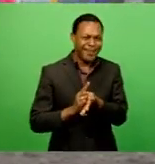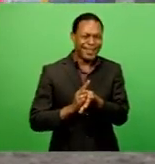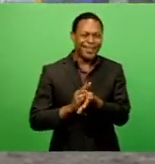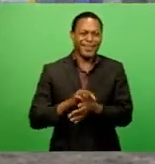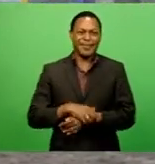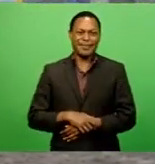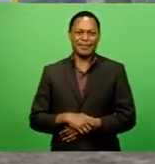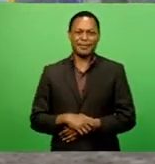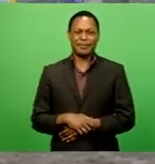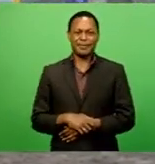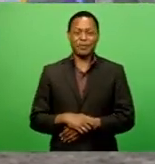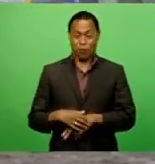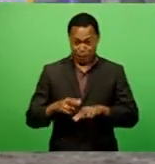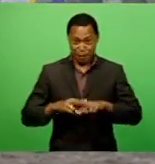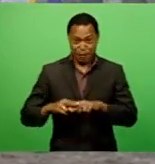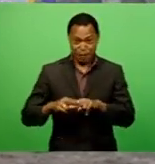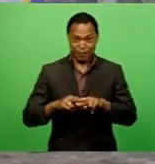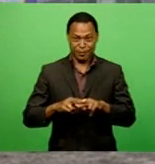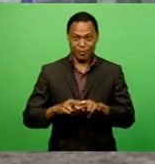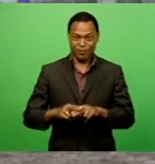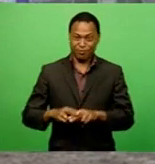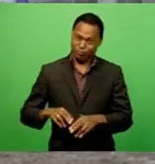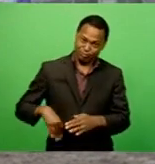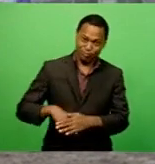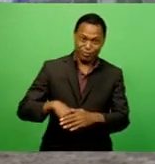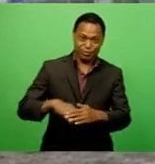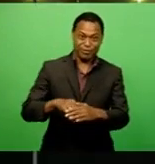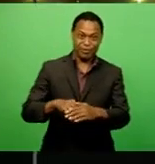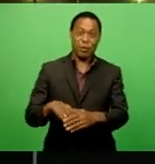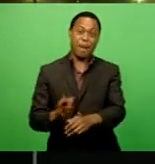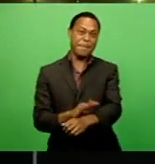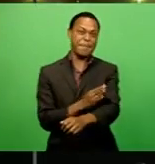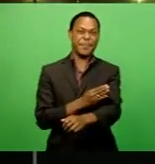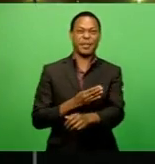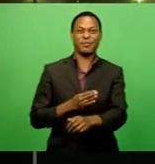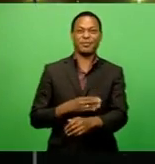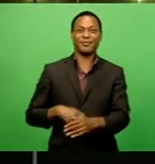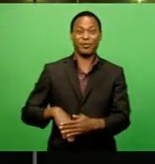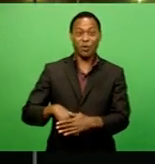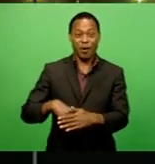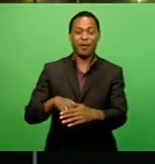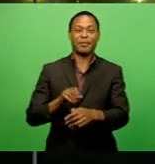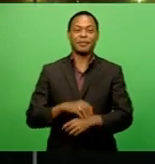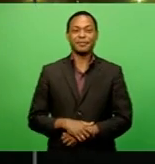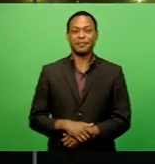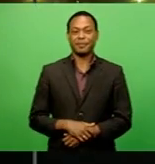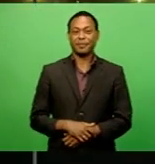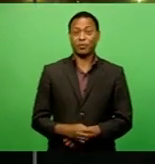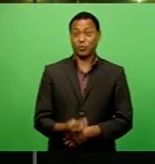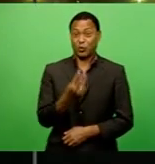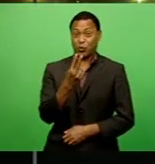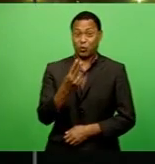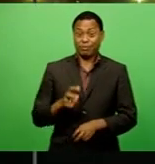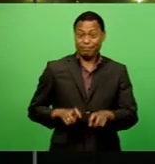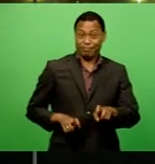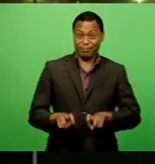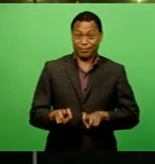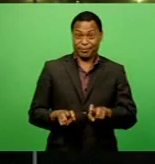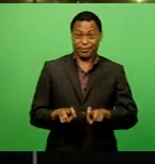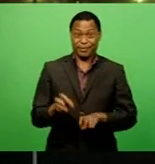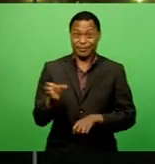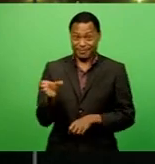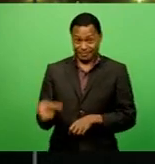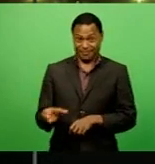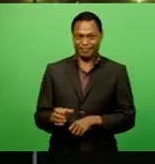for Fiji football in terms of beach soccer. 2 national athletes were back in action at